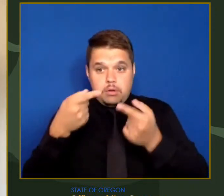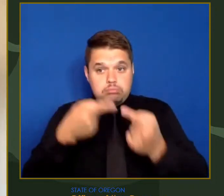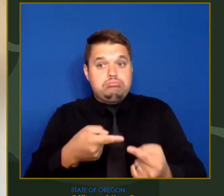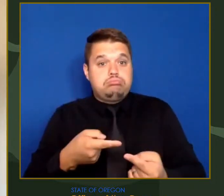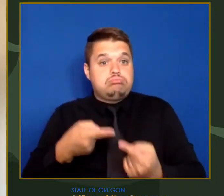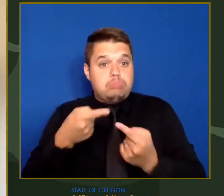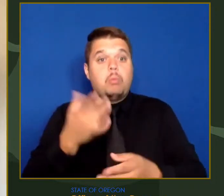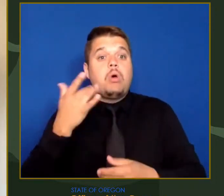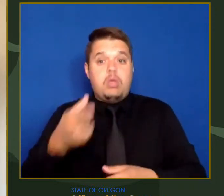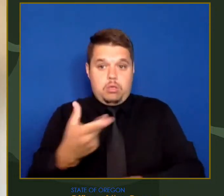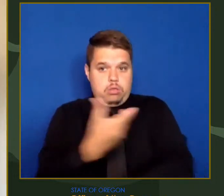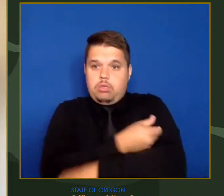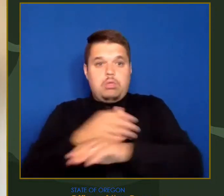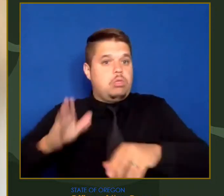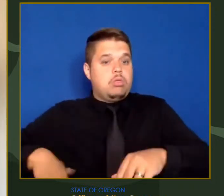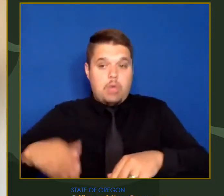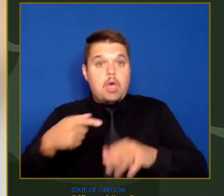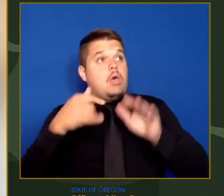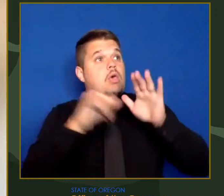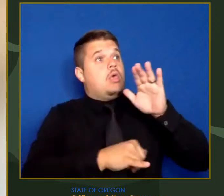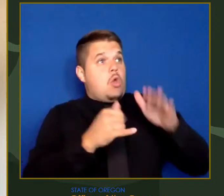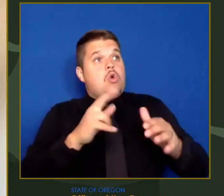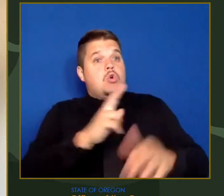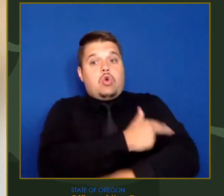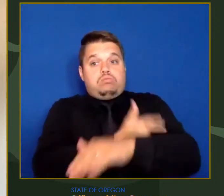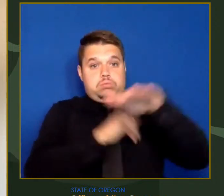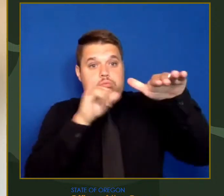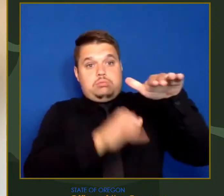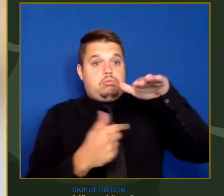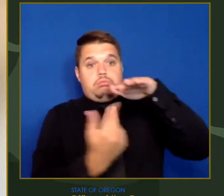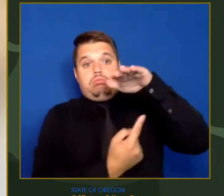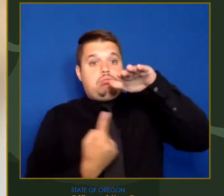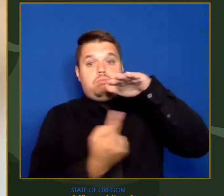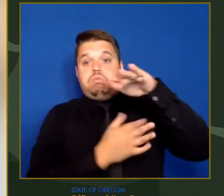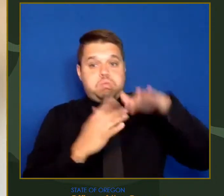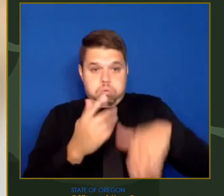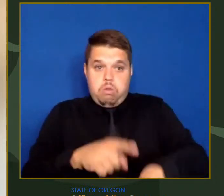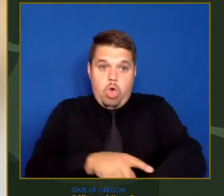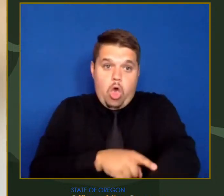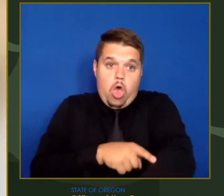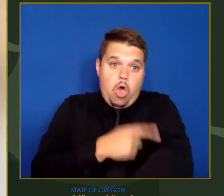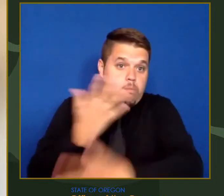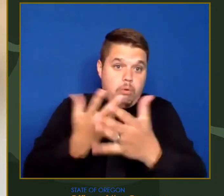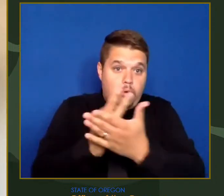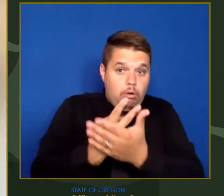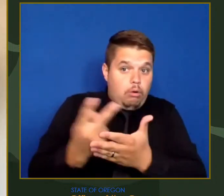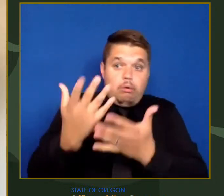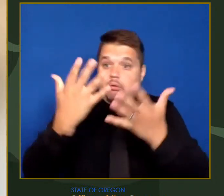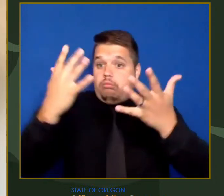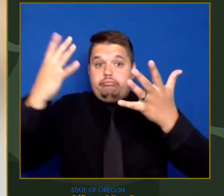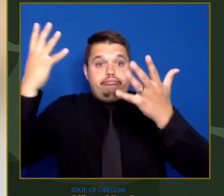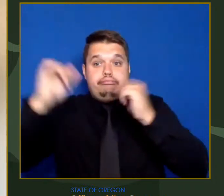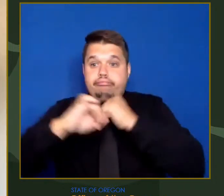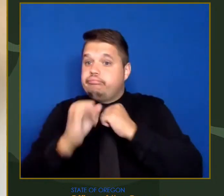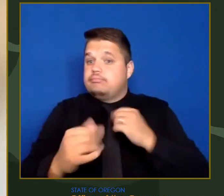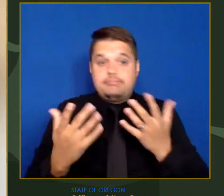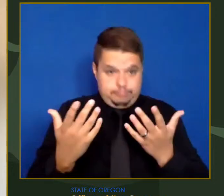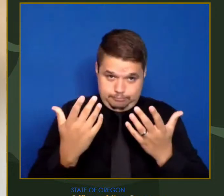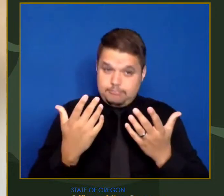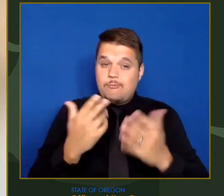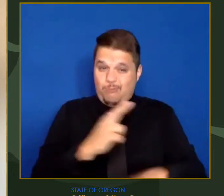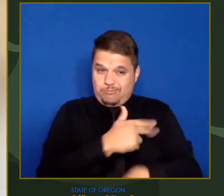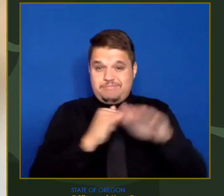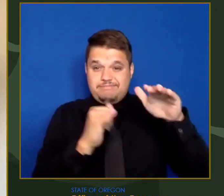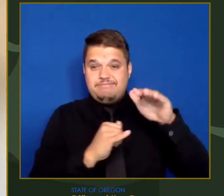A patient ends up in the ICU, as an average stay is 2 weeks, and often it's much longer than that. And we're seeing younger patients